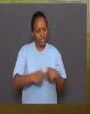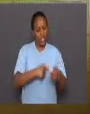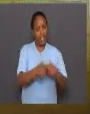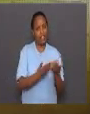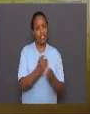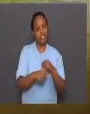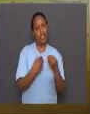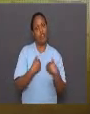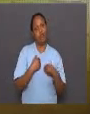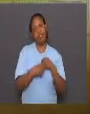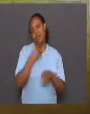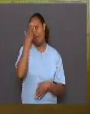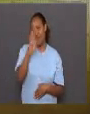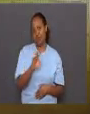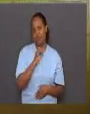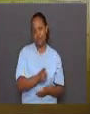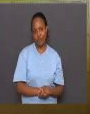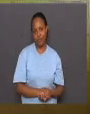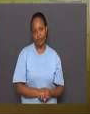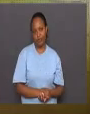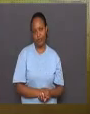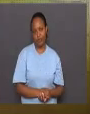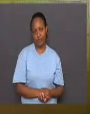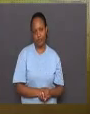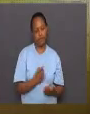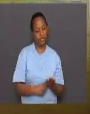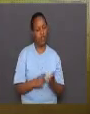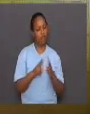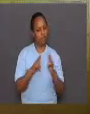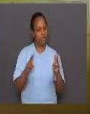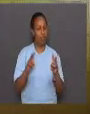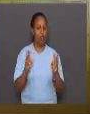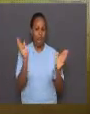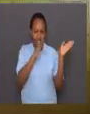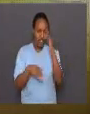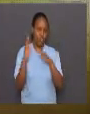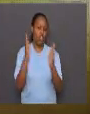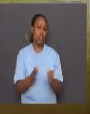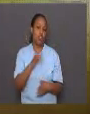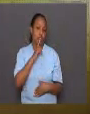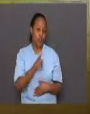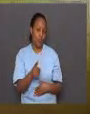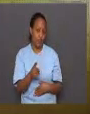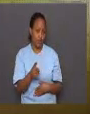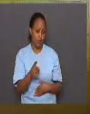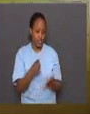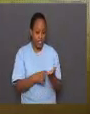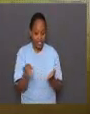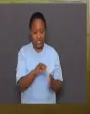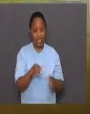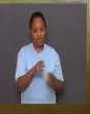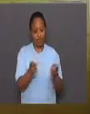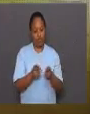in society. It is very difficult to live orderly lives